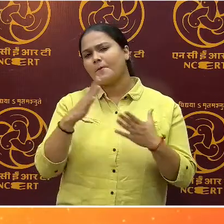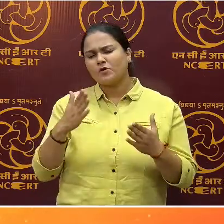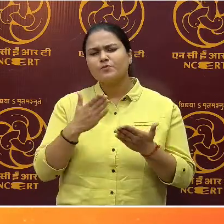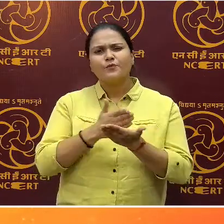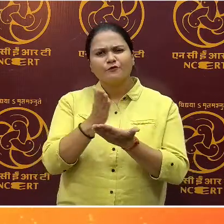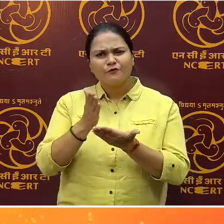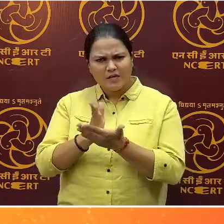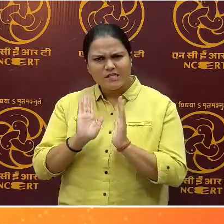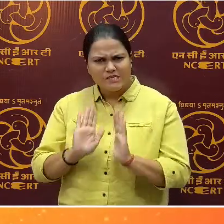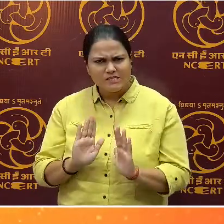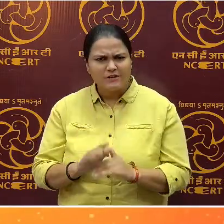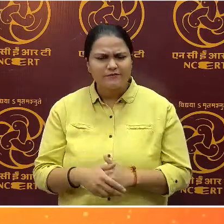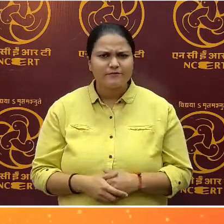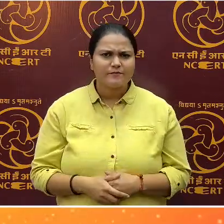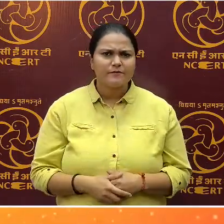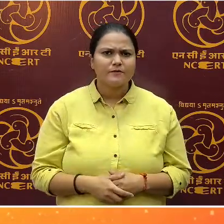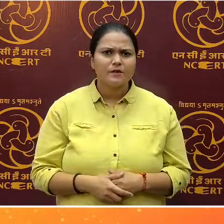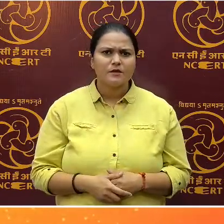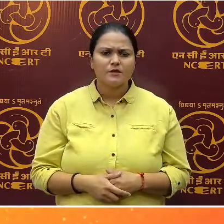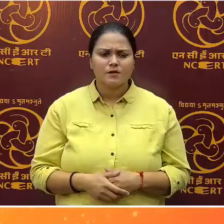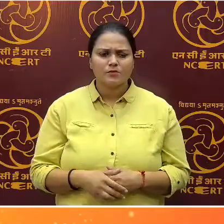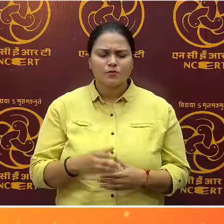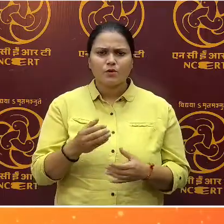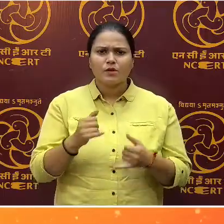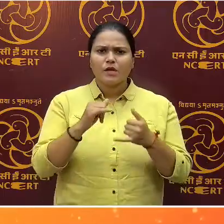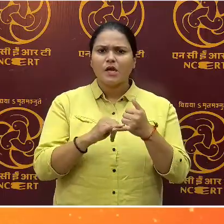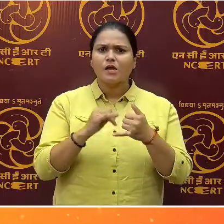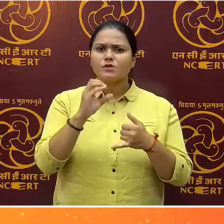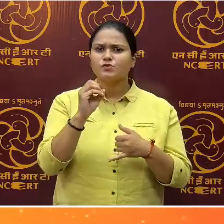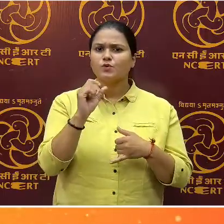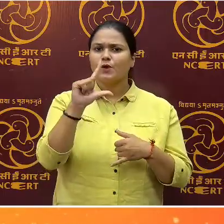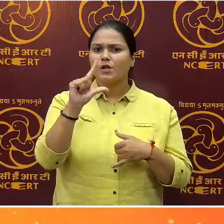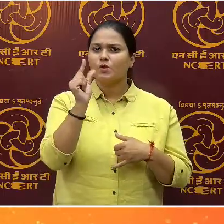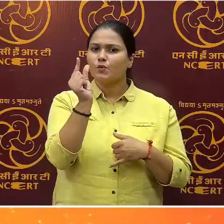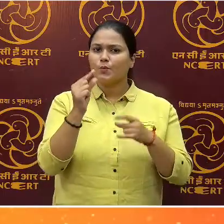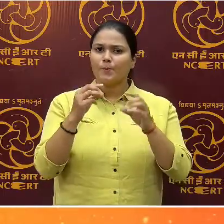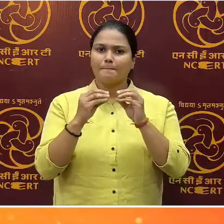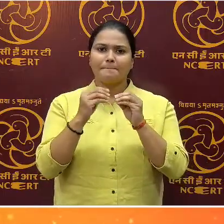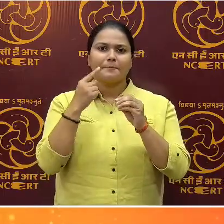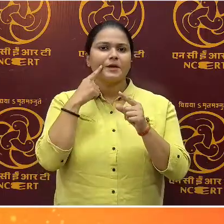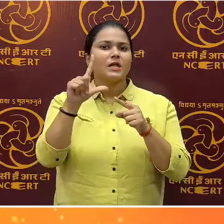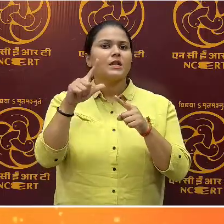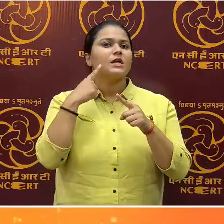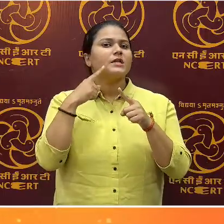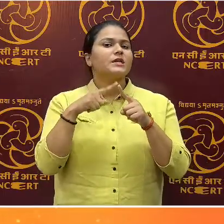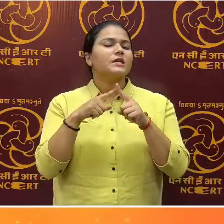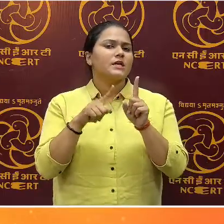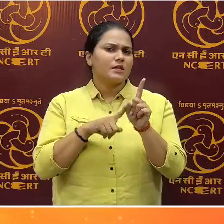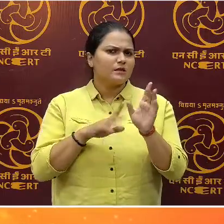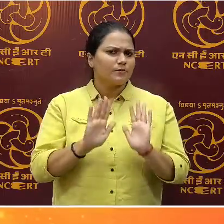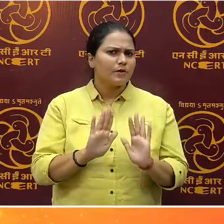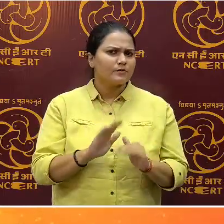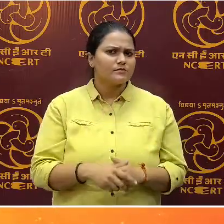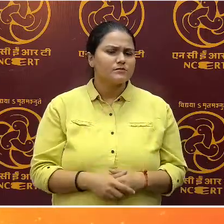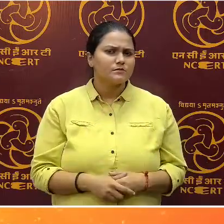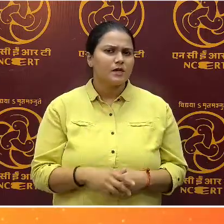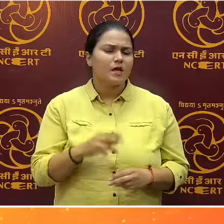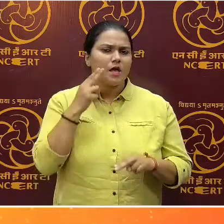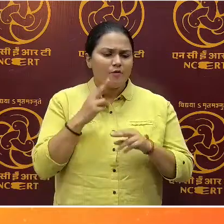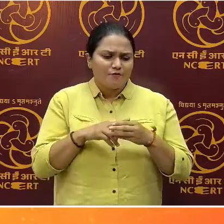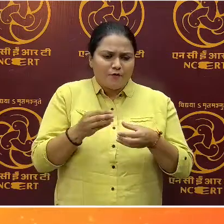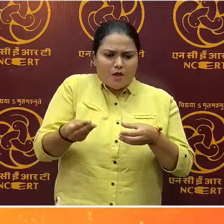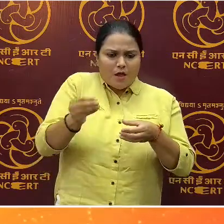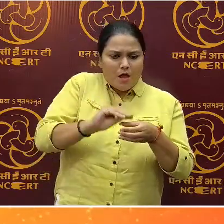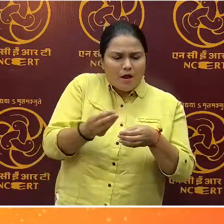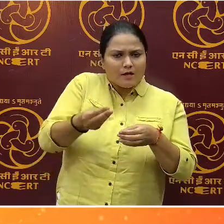on which solubility depends? Yes. Now see, we are adding a solute into a solvent. Yes. Right.